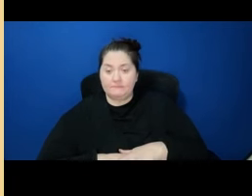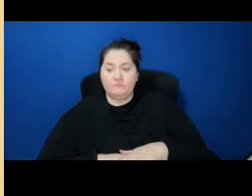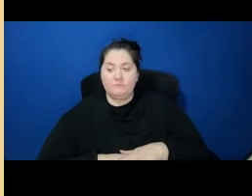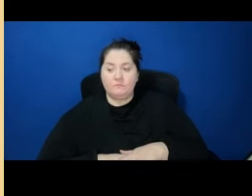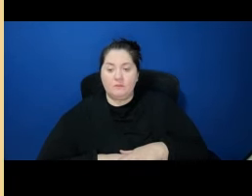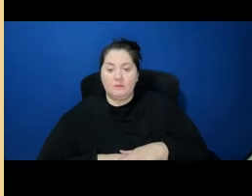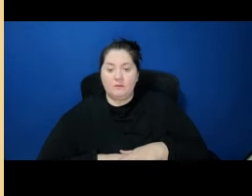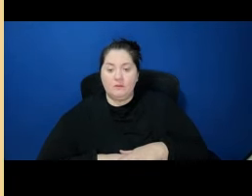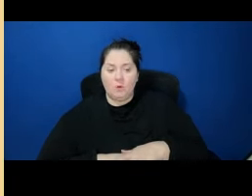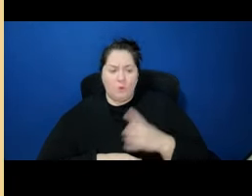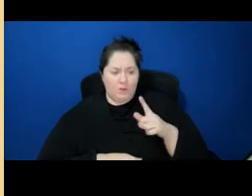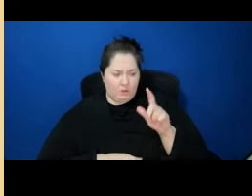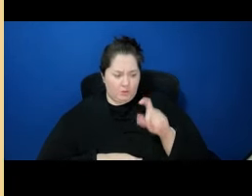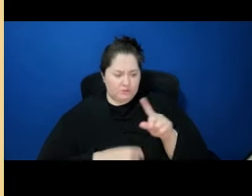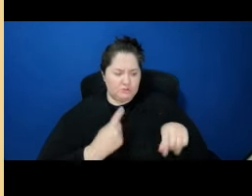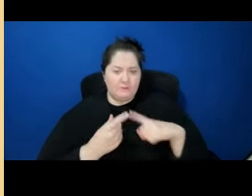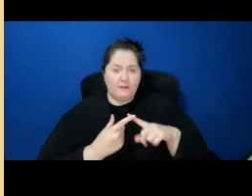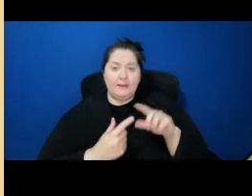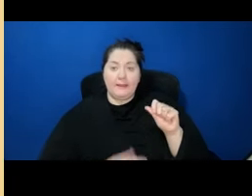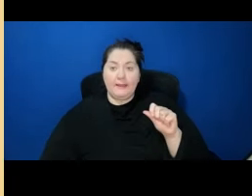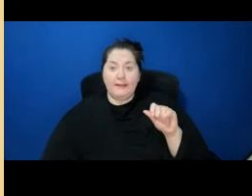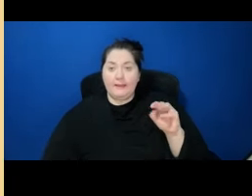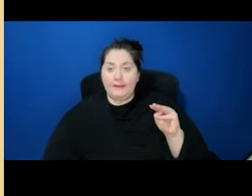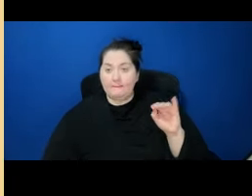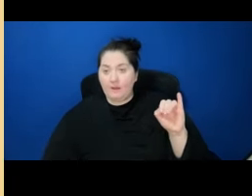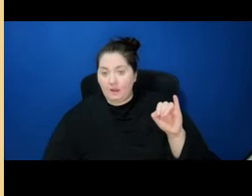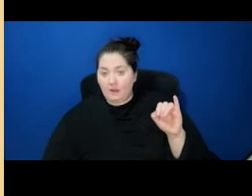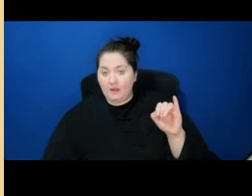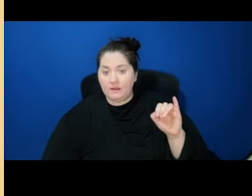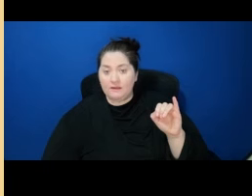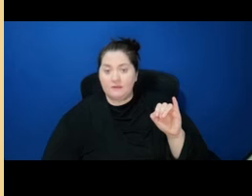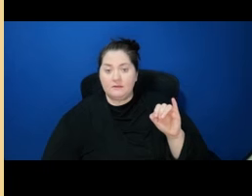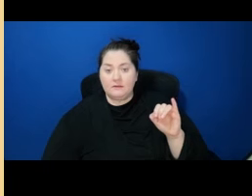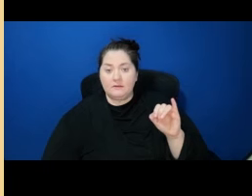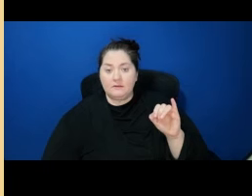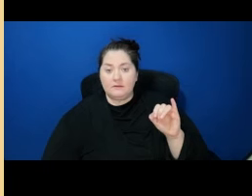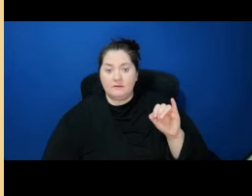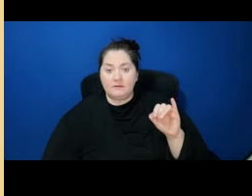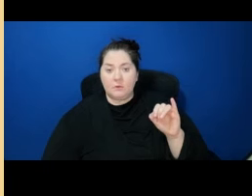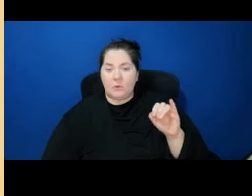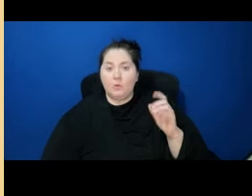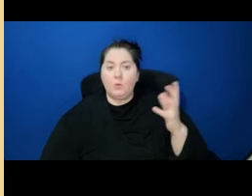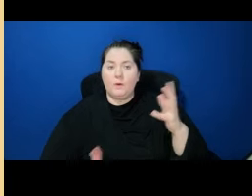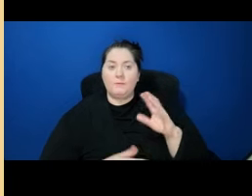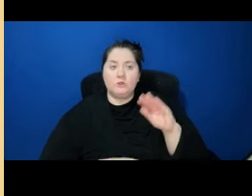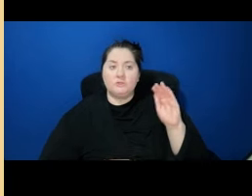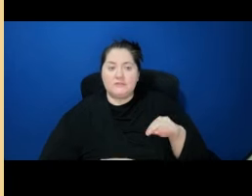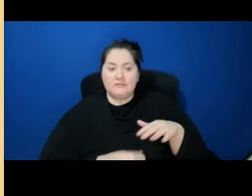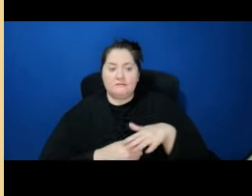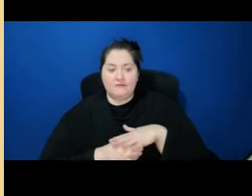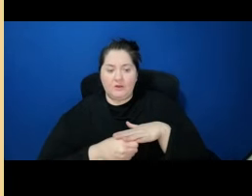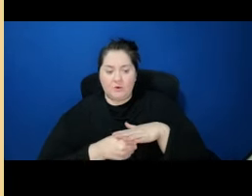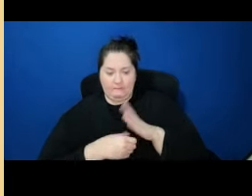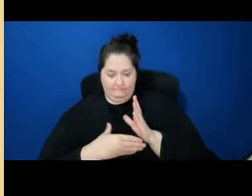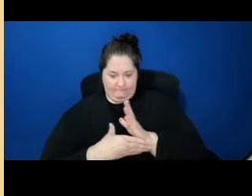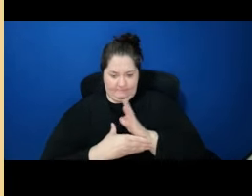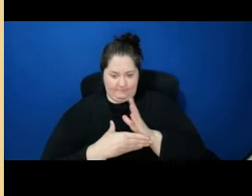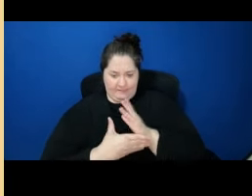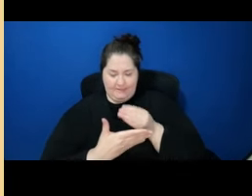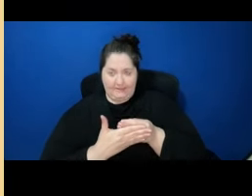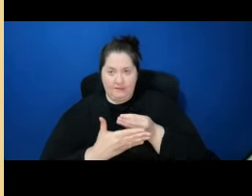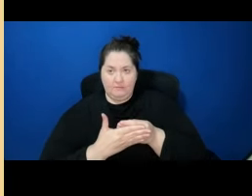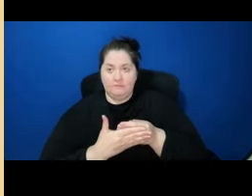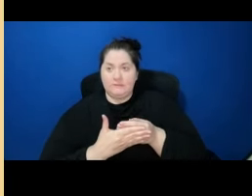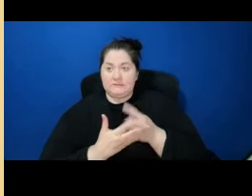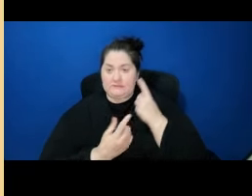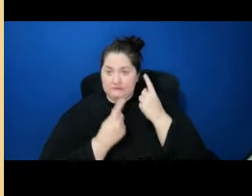So there's a question about the AMI, that is what percentage of area median income is considered affordable